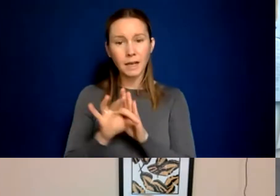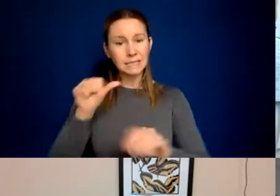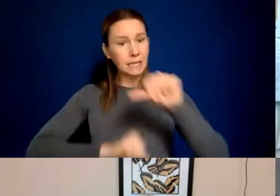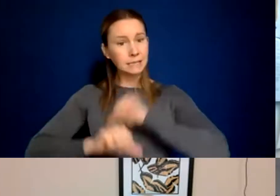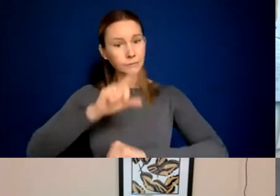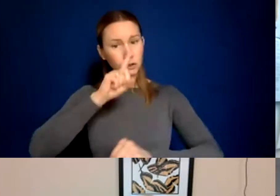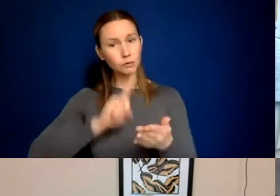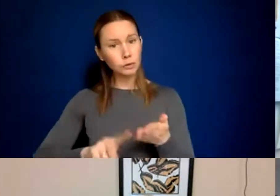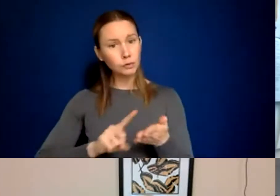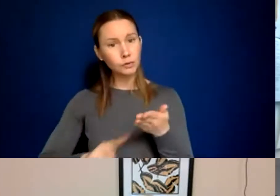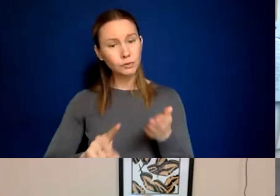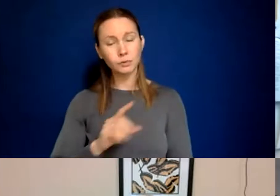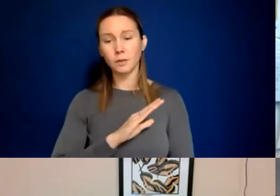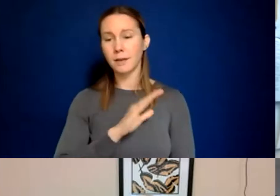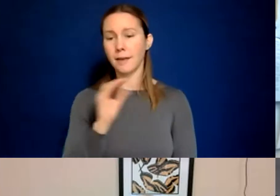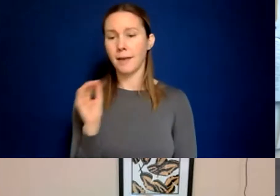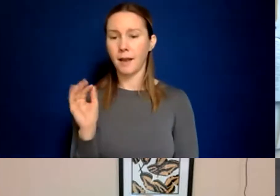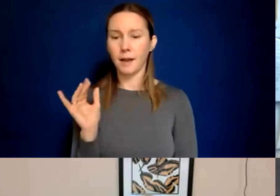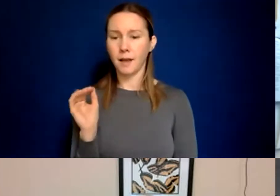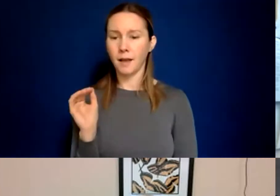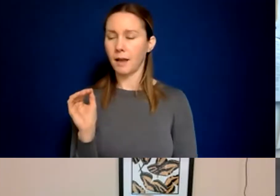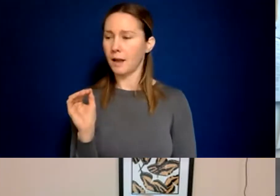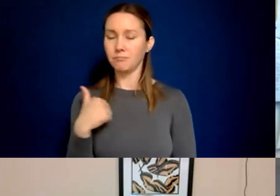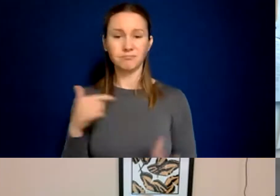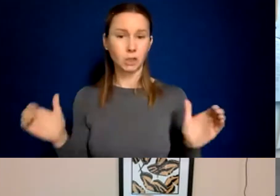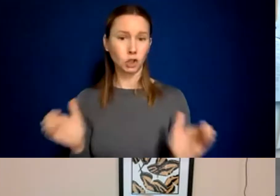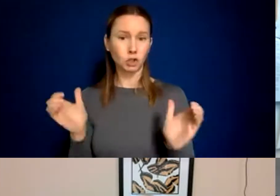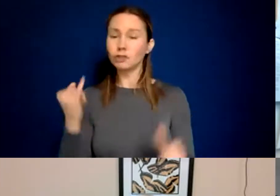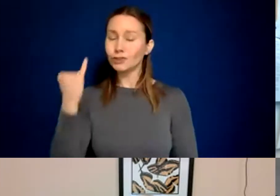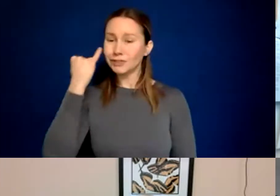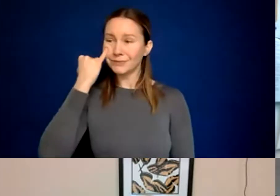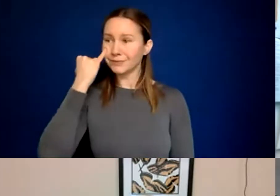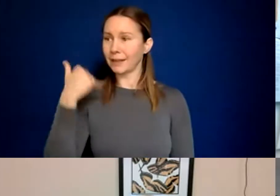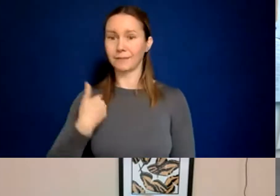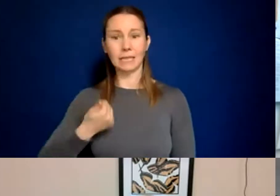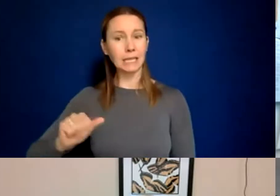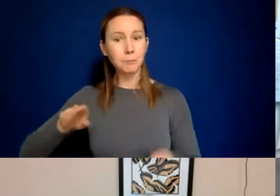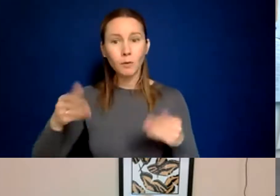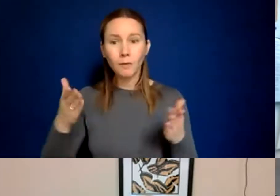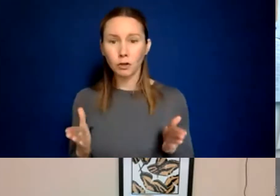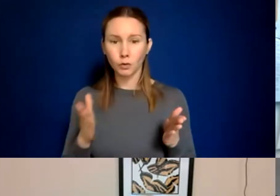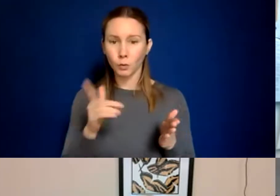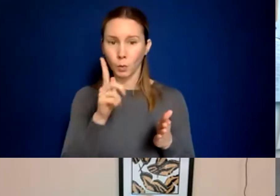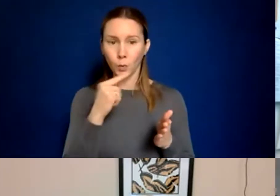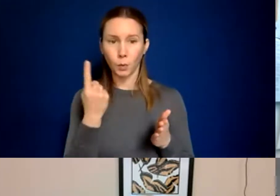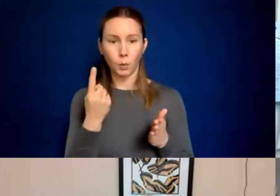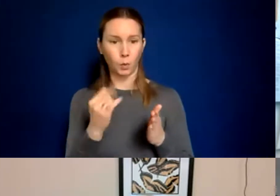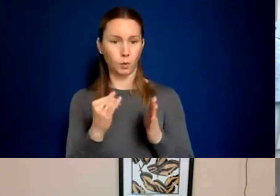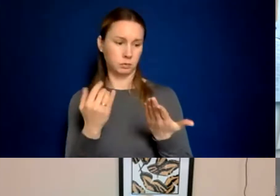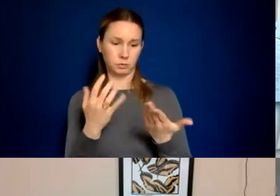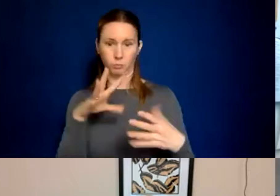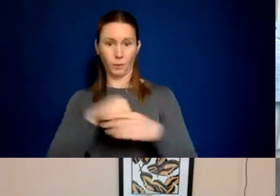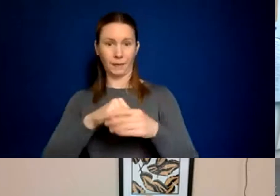research. And I would encourage to, if there's any provider identified in the community,